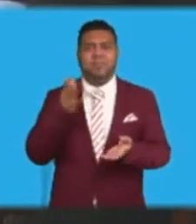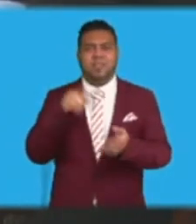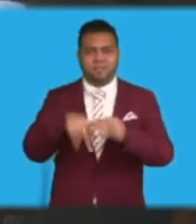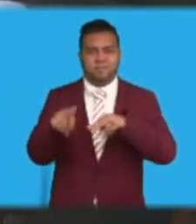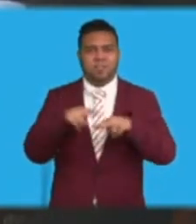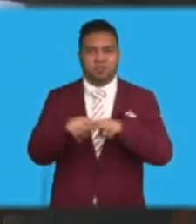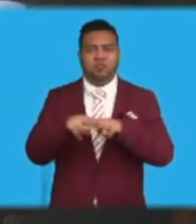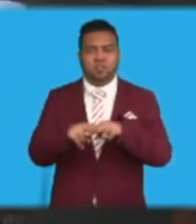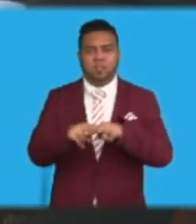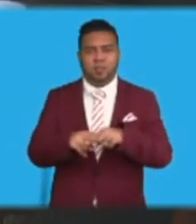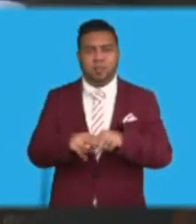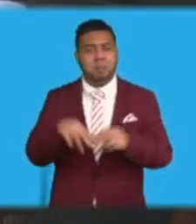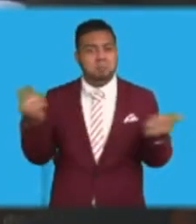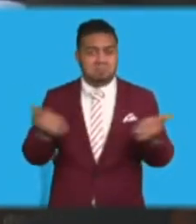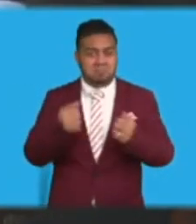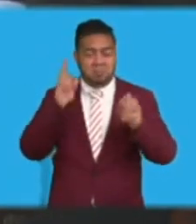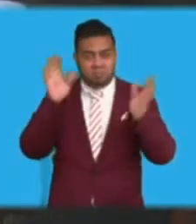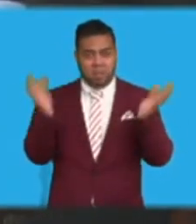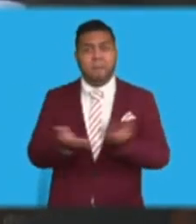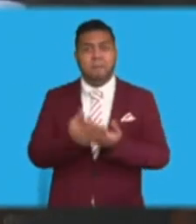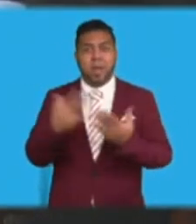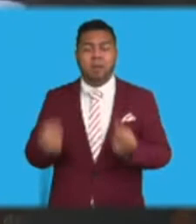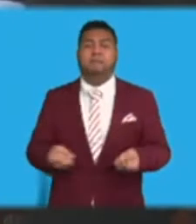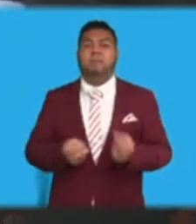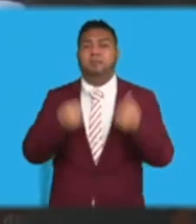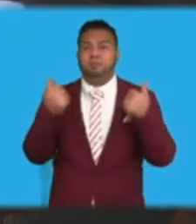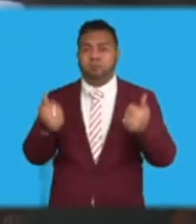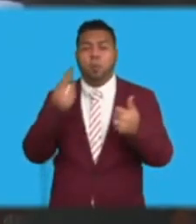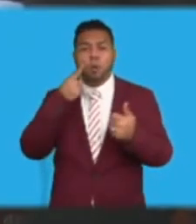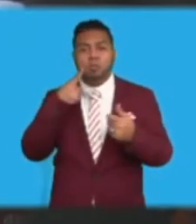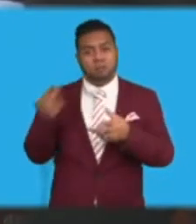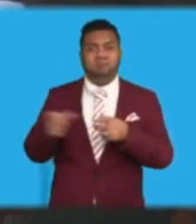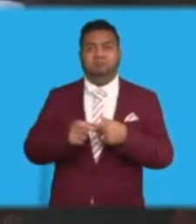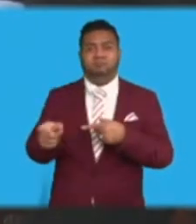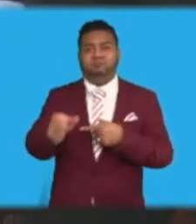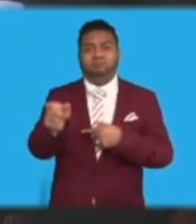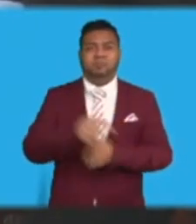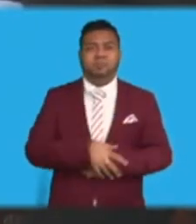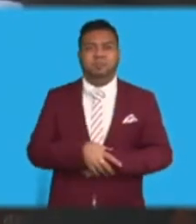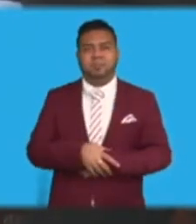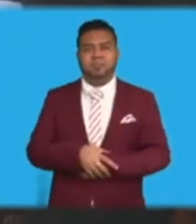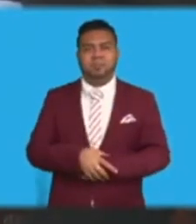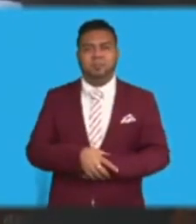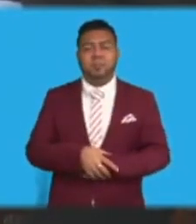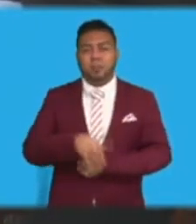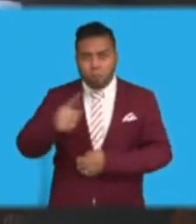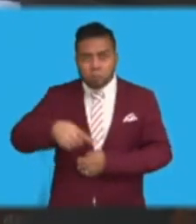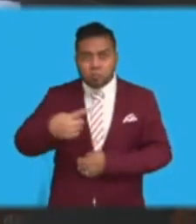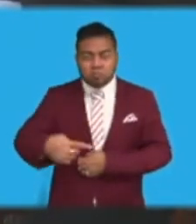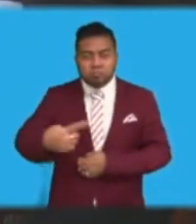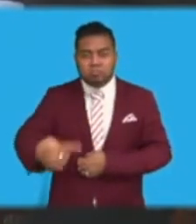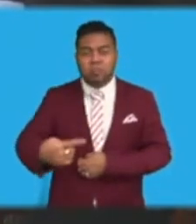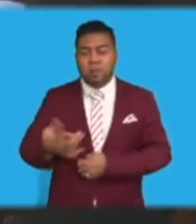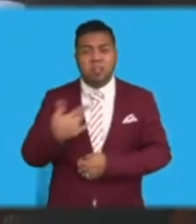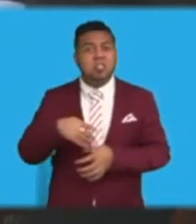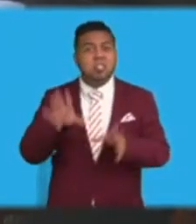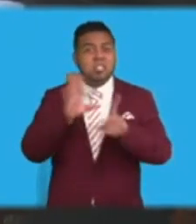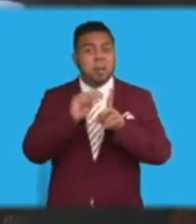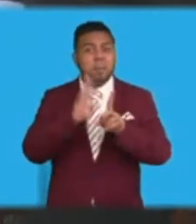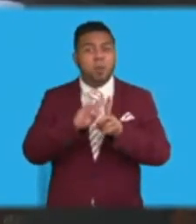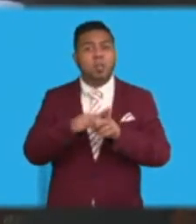called spillway, or weir, or through which water flows, either intermittently or continuously. Example is the Monosabu